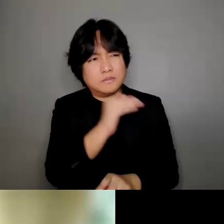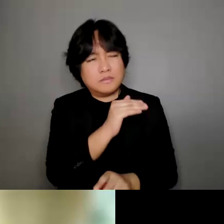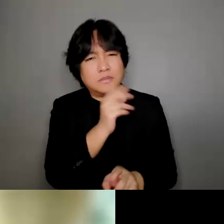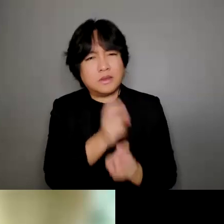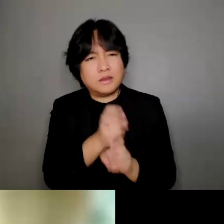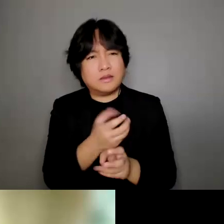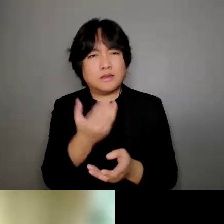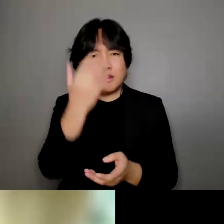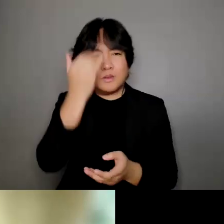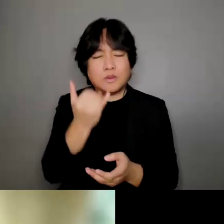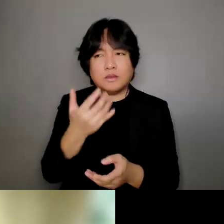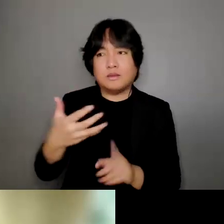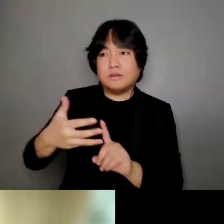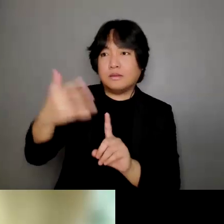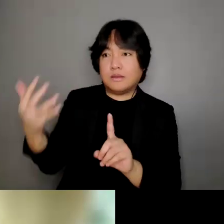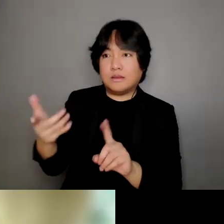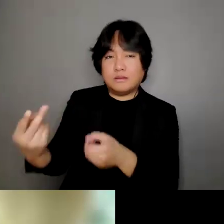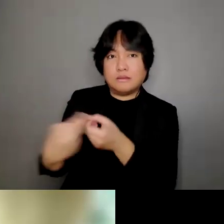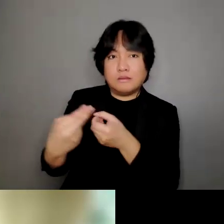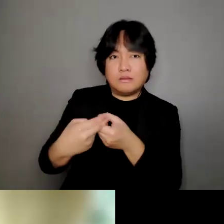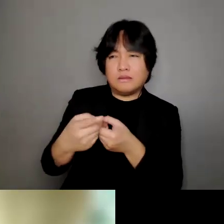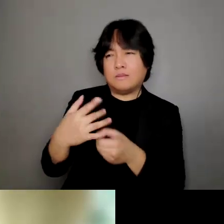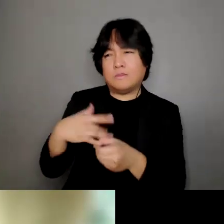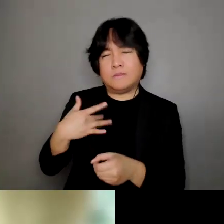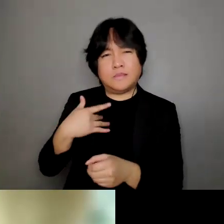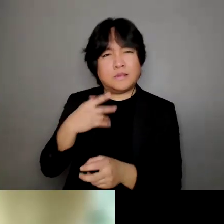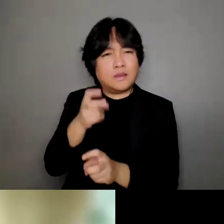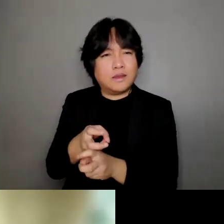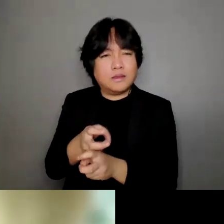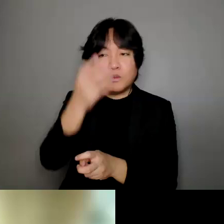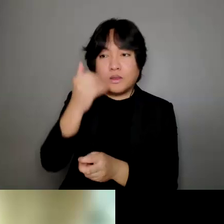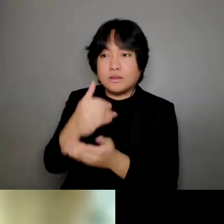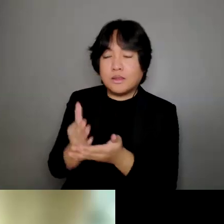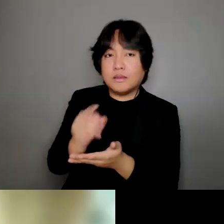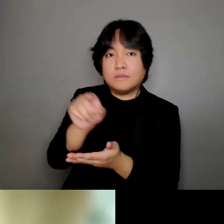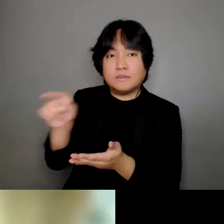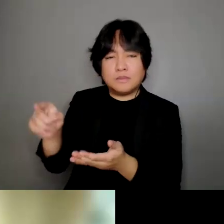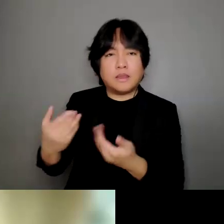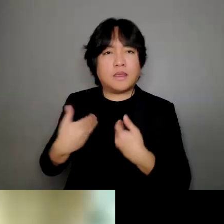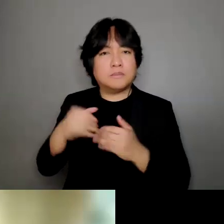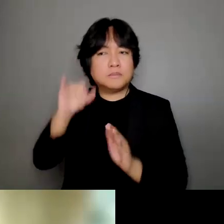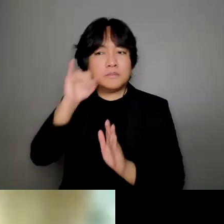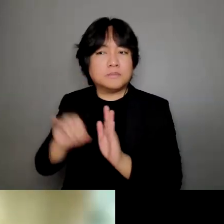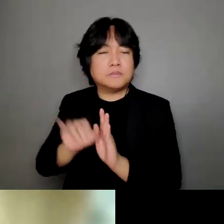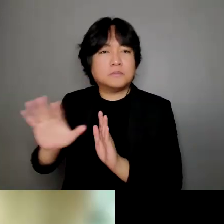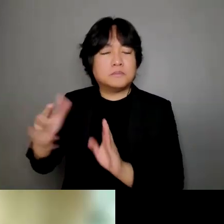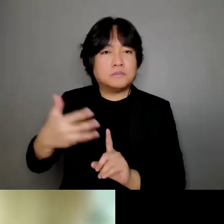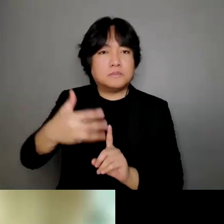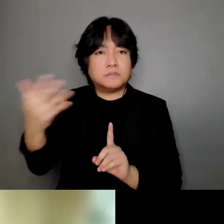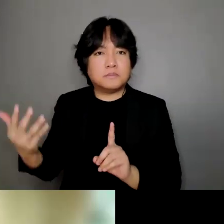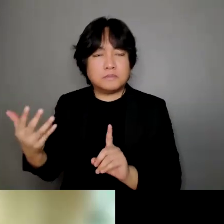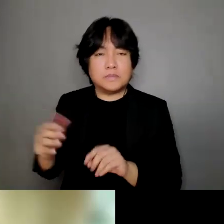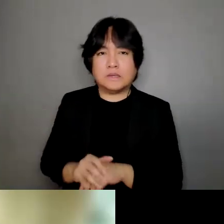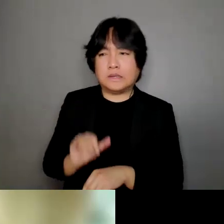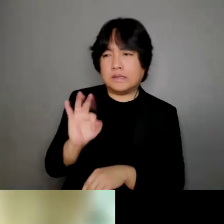recruiting LGBTQI participants kasi some of their friends will identify as LGBTQI pero when you try